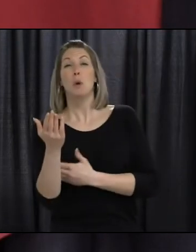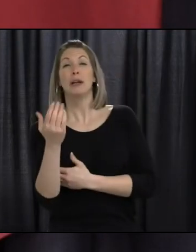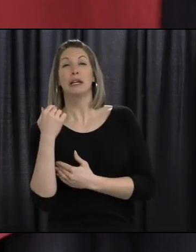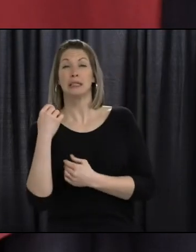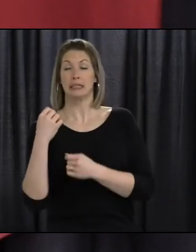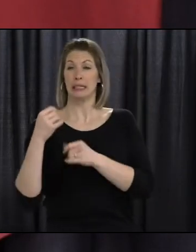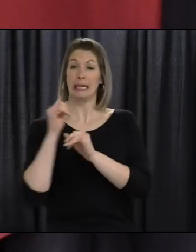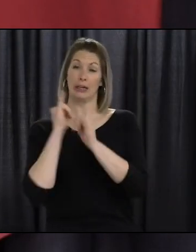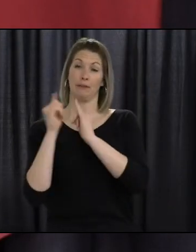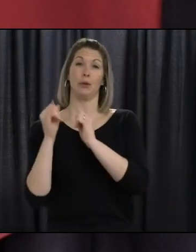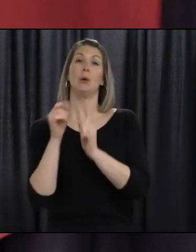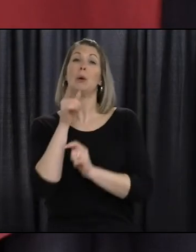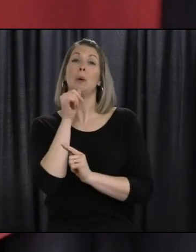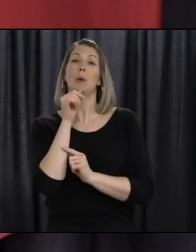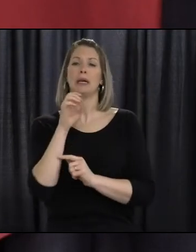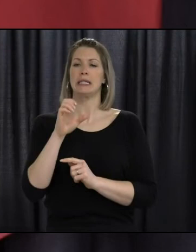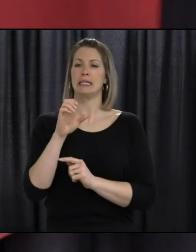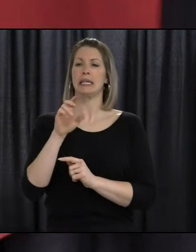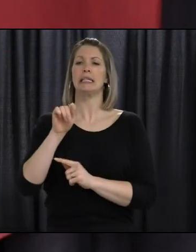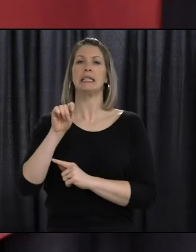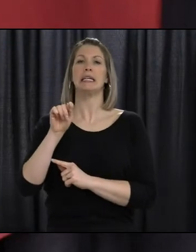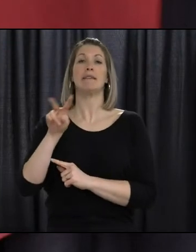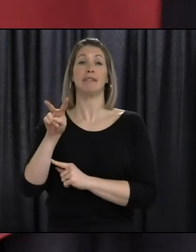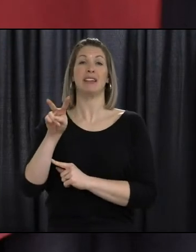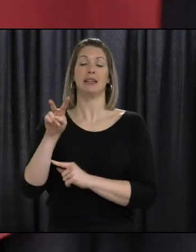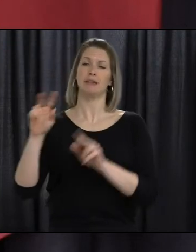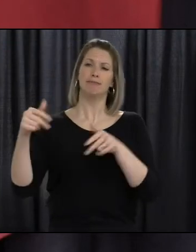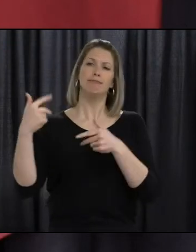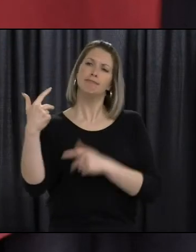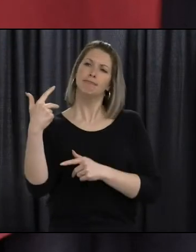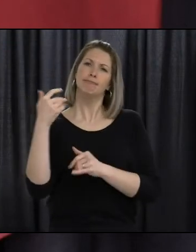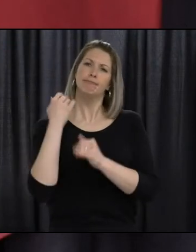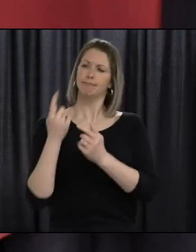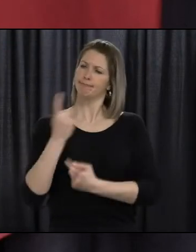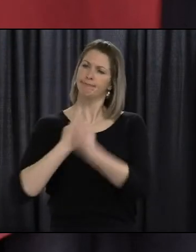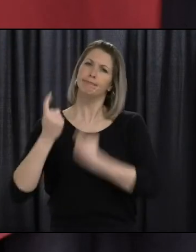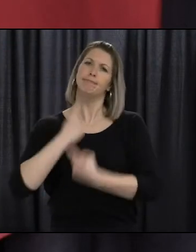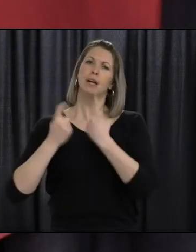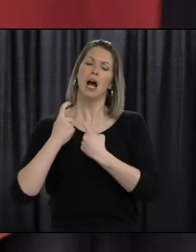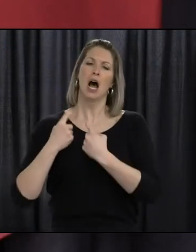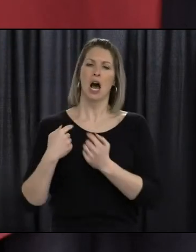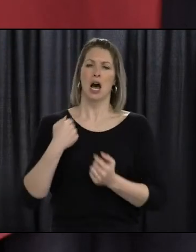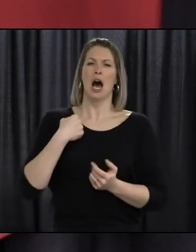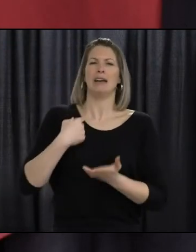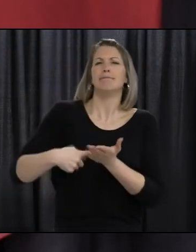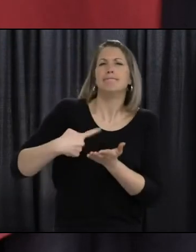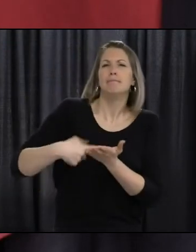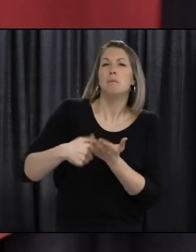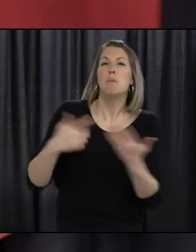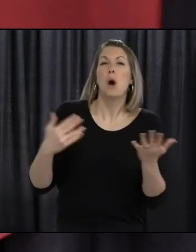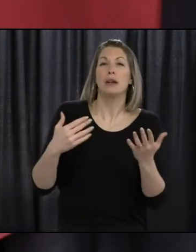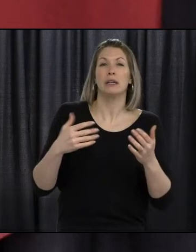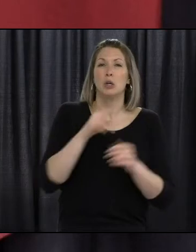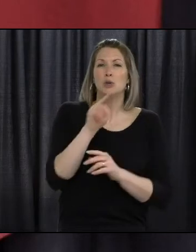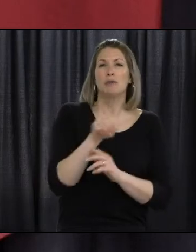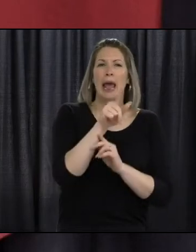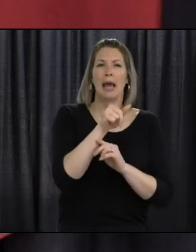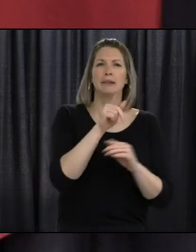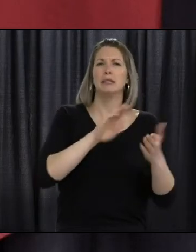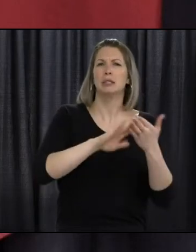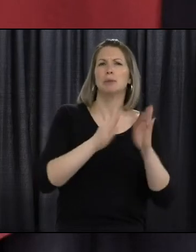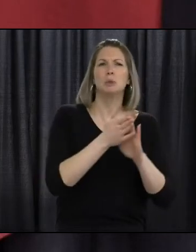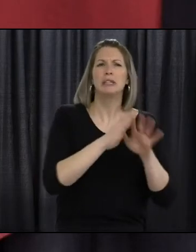and I spoke about the resilience of the people of Newfoundland and Labrador. And as you know, we have weathered many storms, and